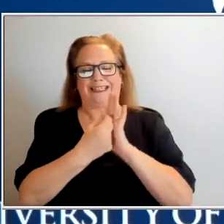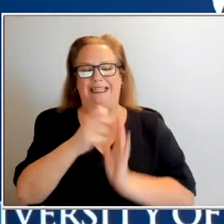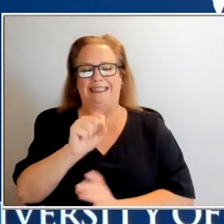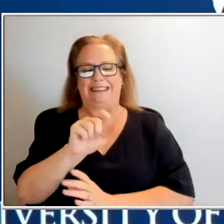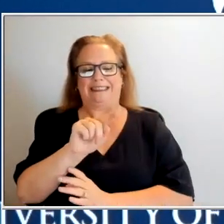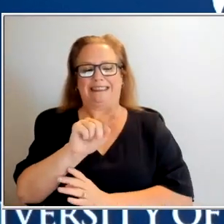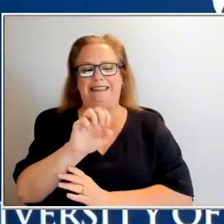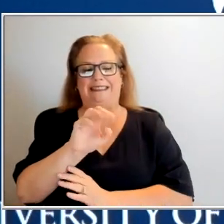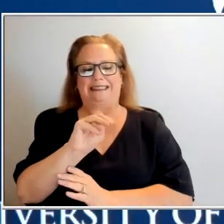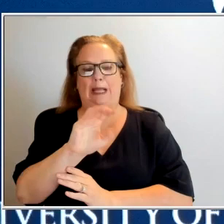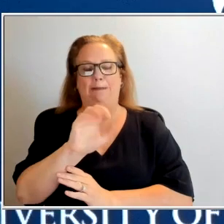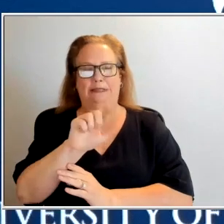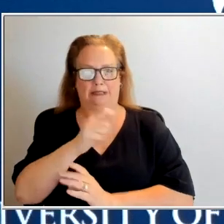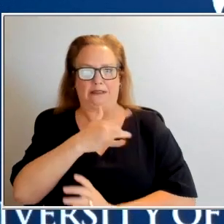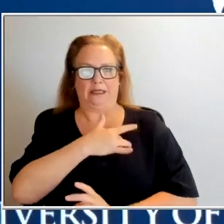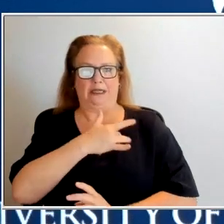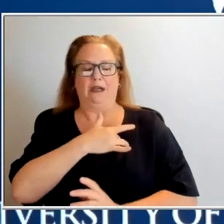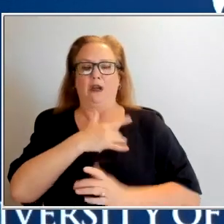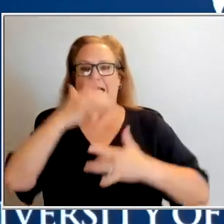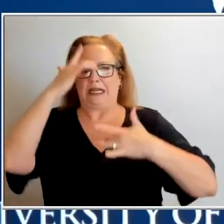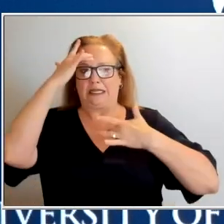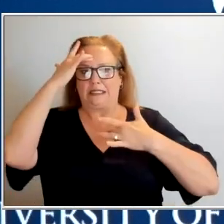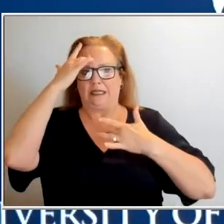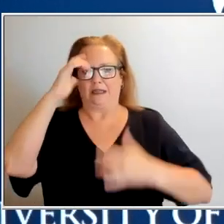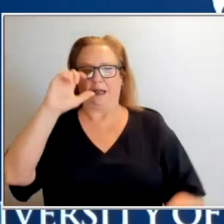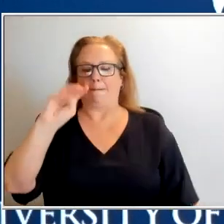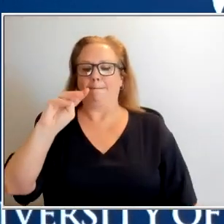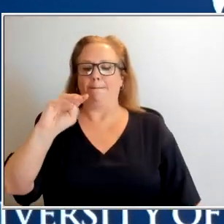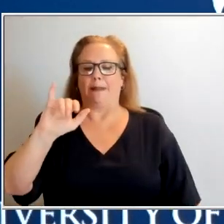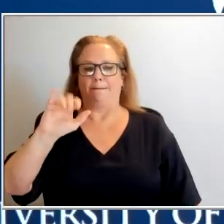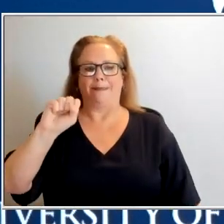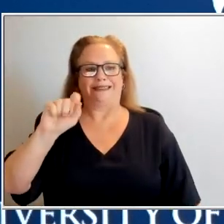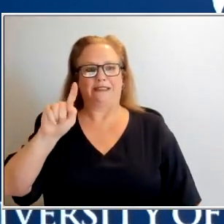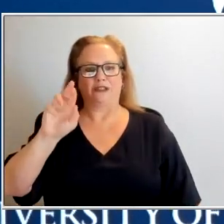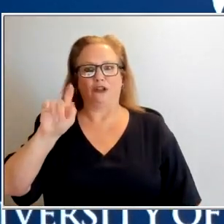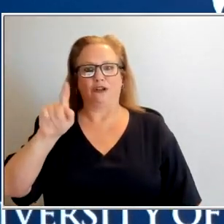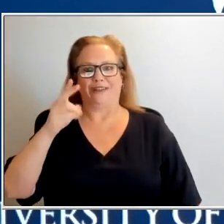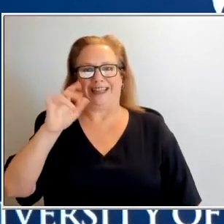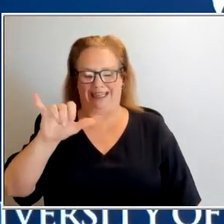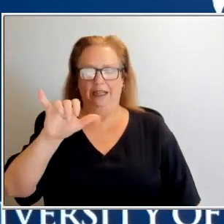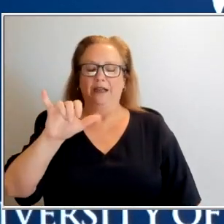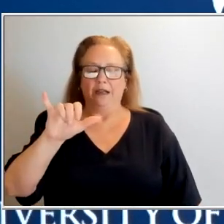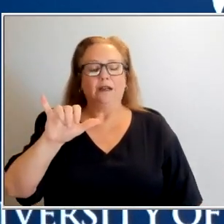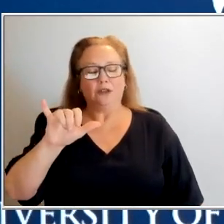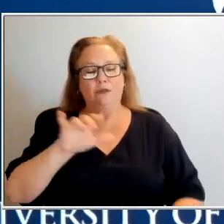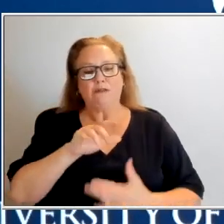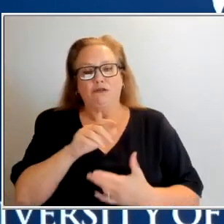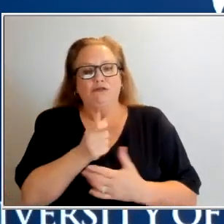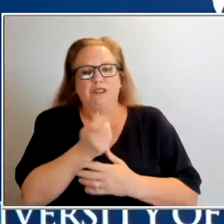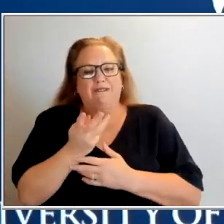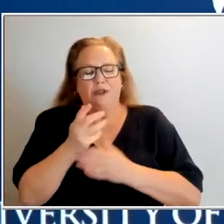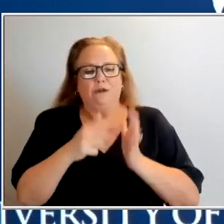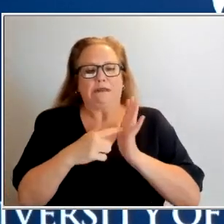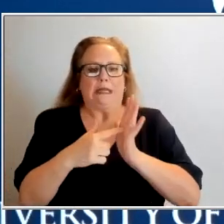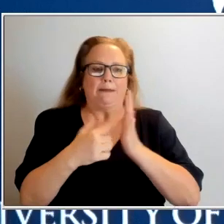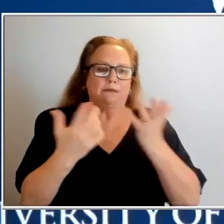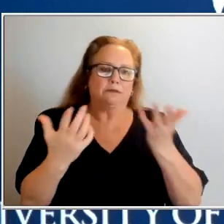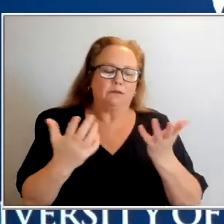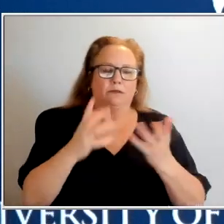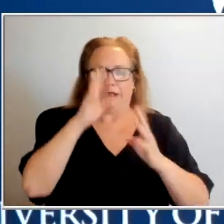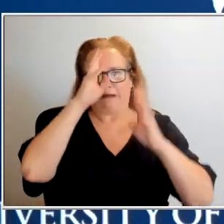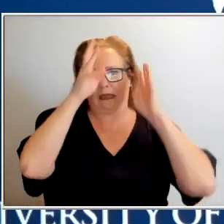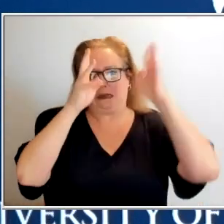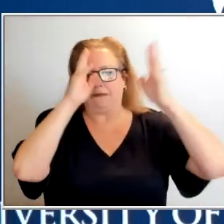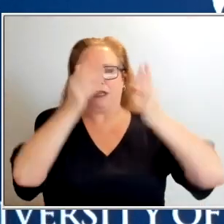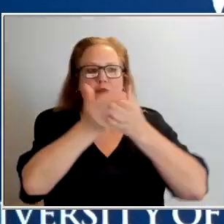of patients with a disease called Duchenne muscular dystrophy. So these are some of the examples of really innovative new